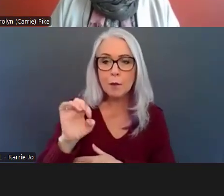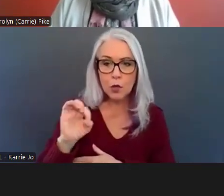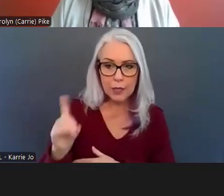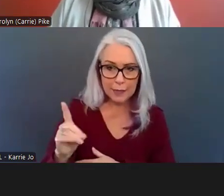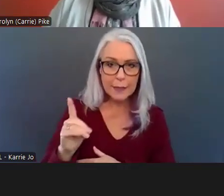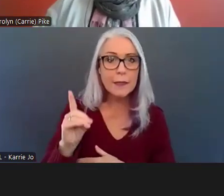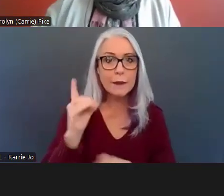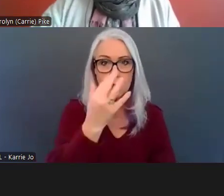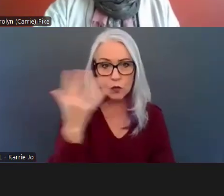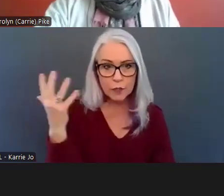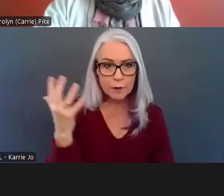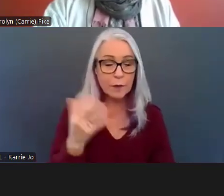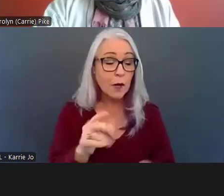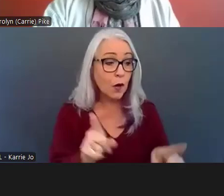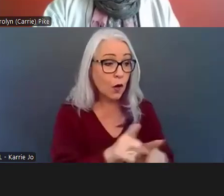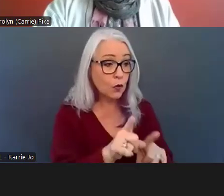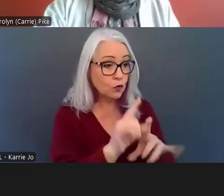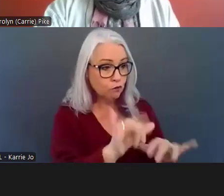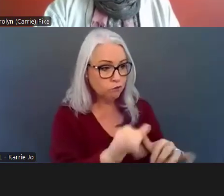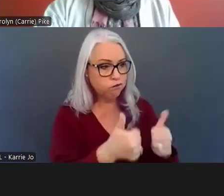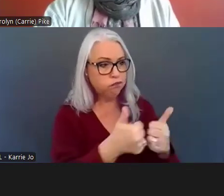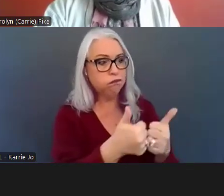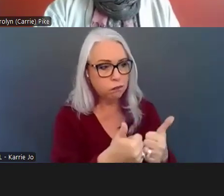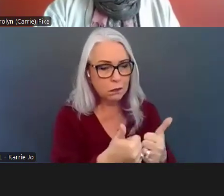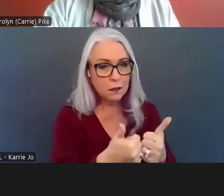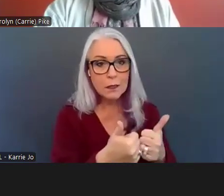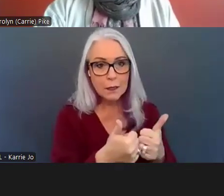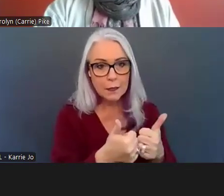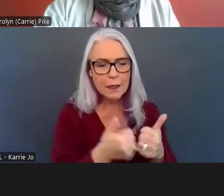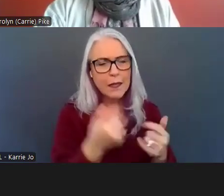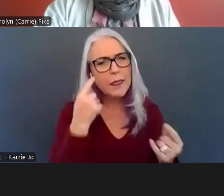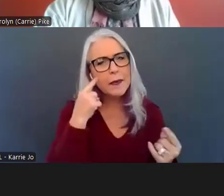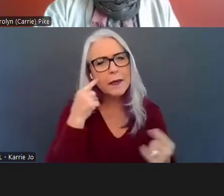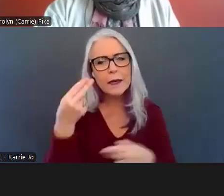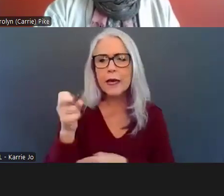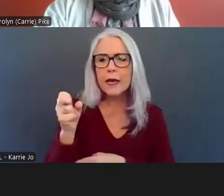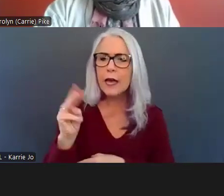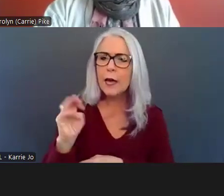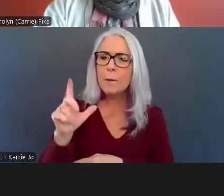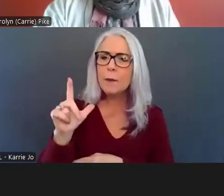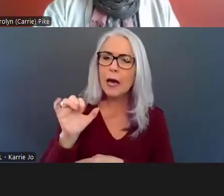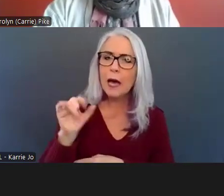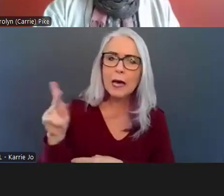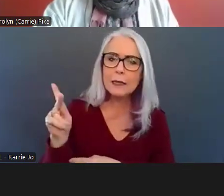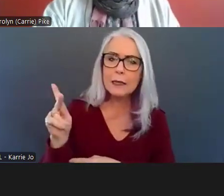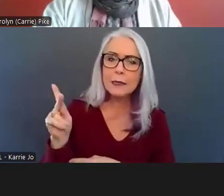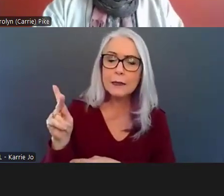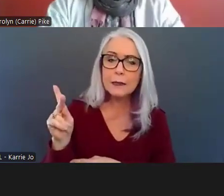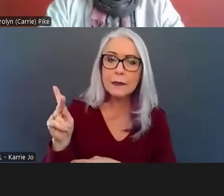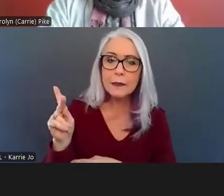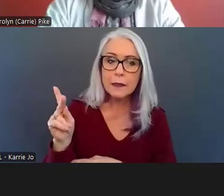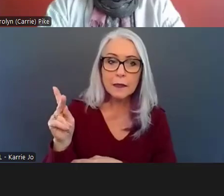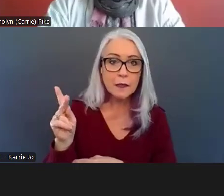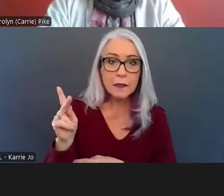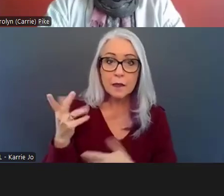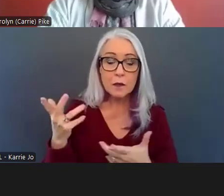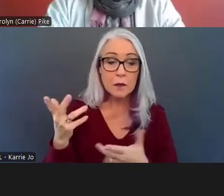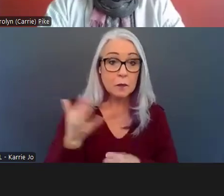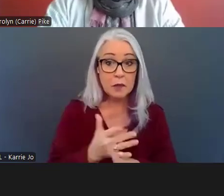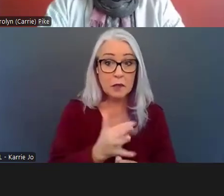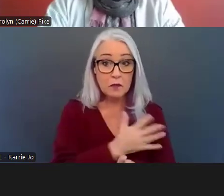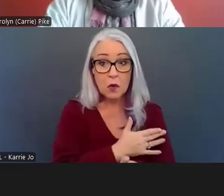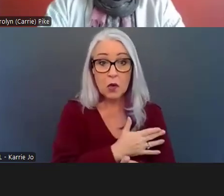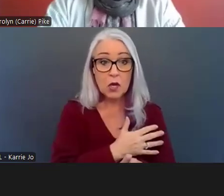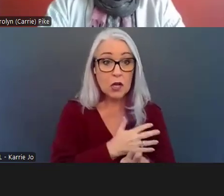into these challenges when we want to, for instance, you think of hemlock woolly adelgid that was absolutely crushing